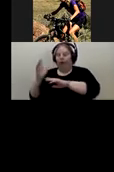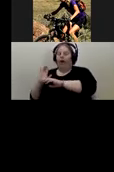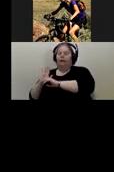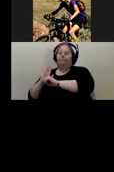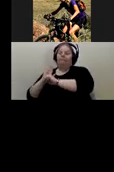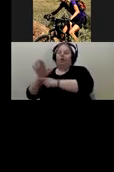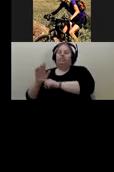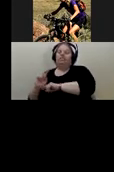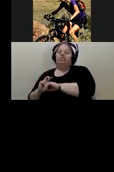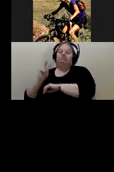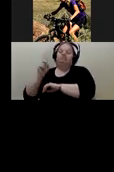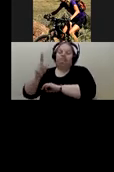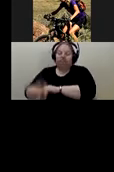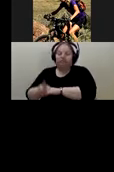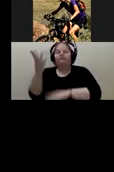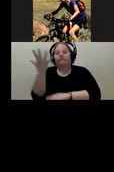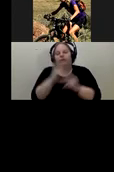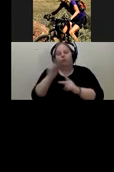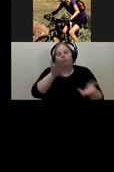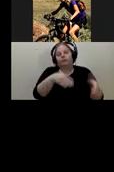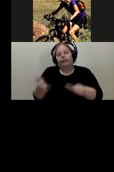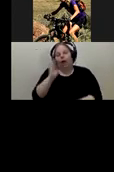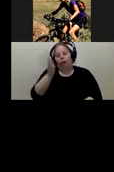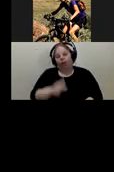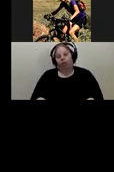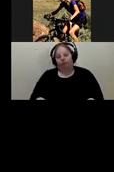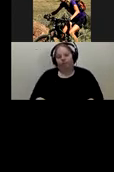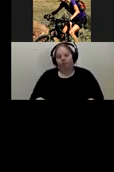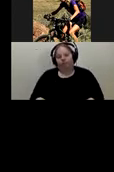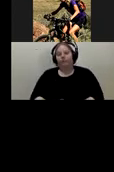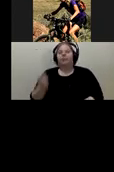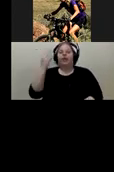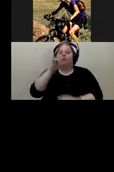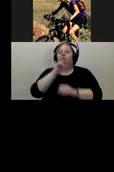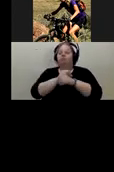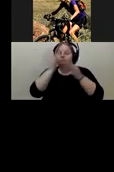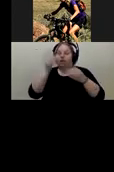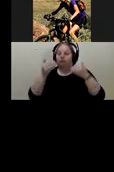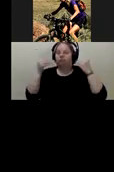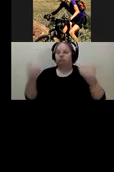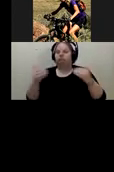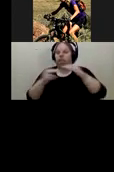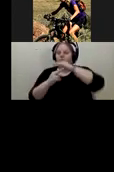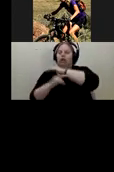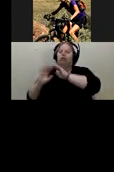people will die. If you do push him off of the bridge, he will die.